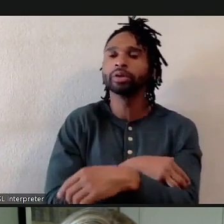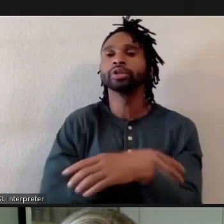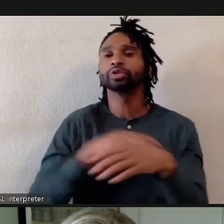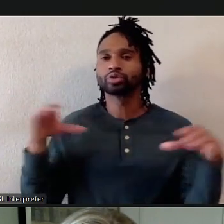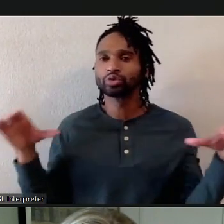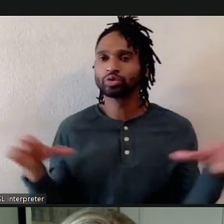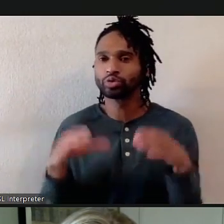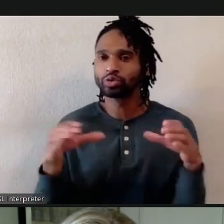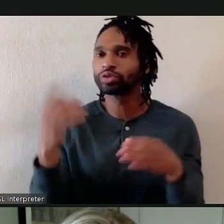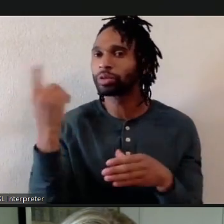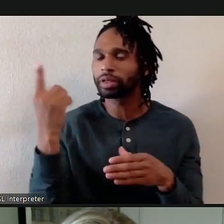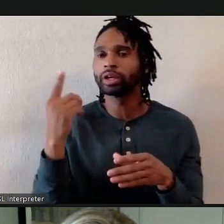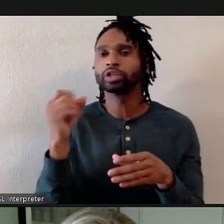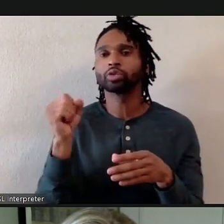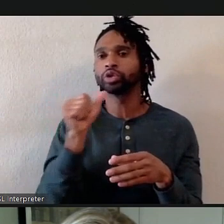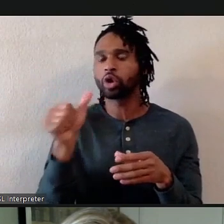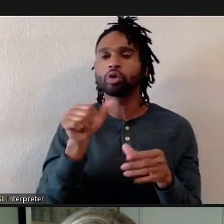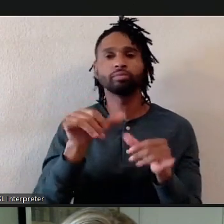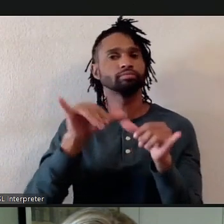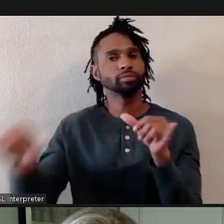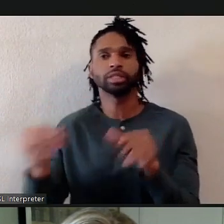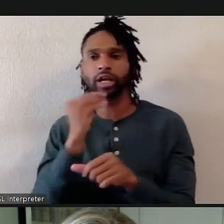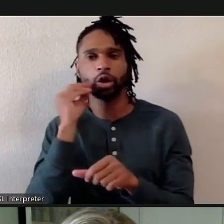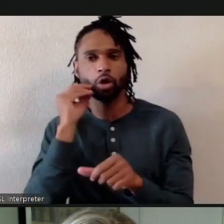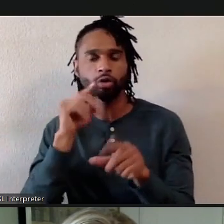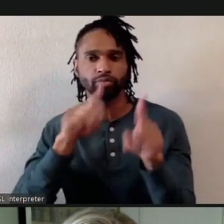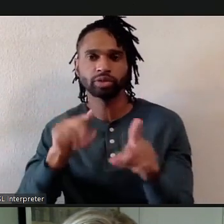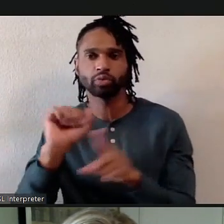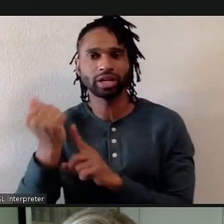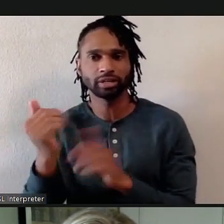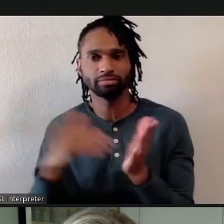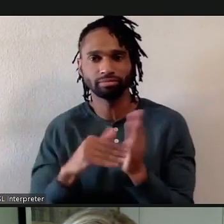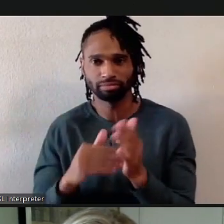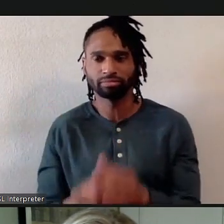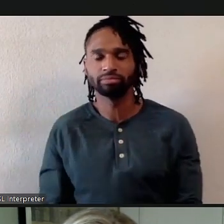we don't fall into the stay-at-home scenario.